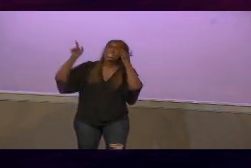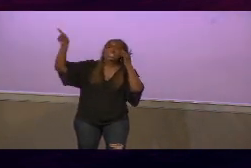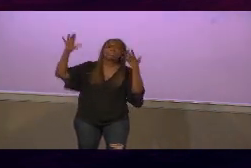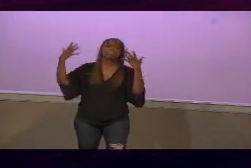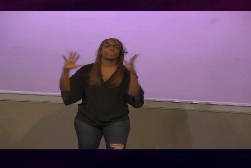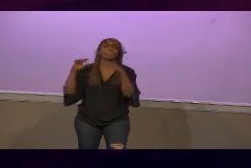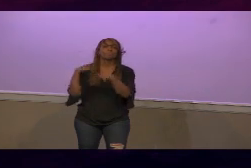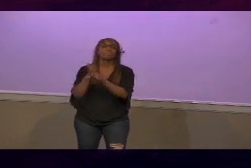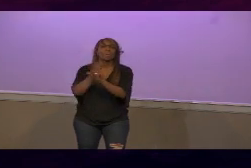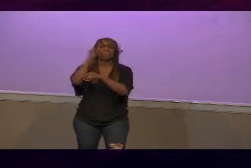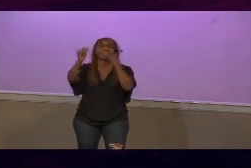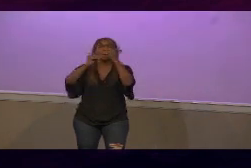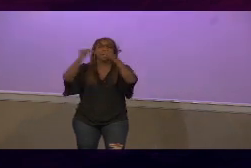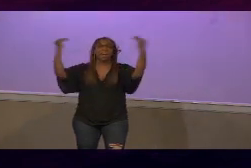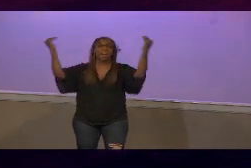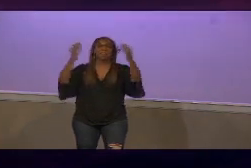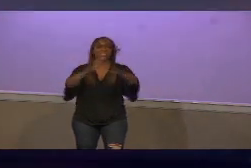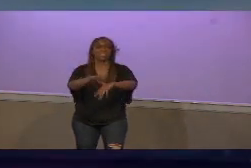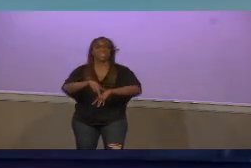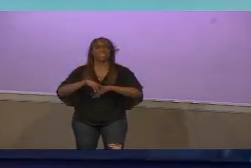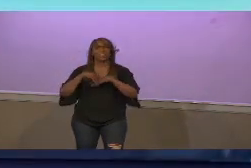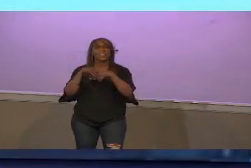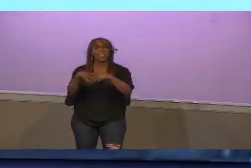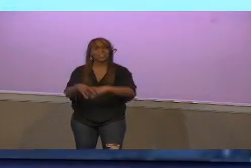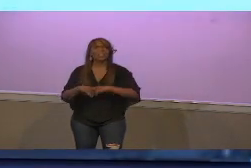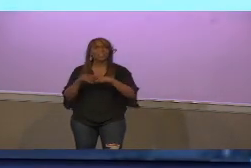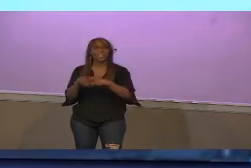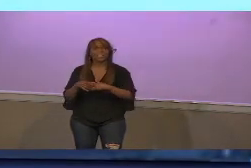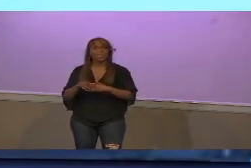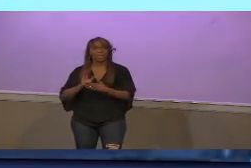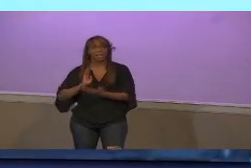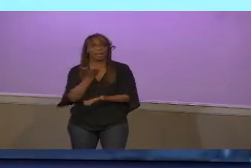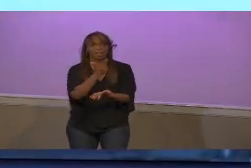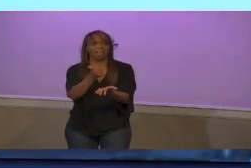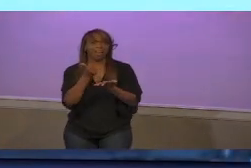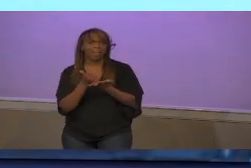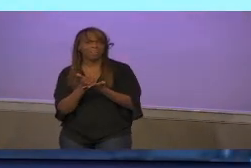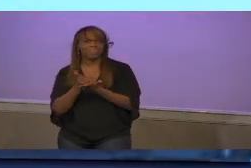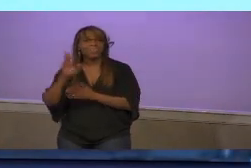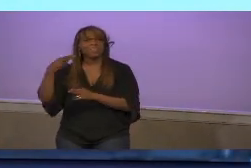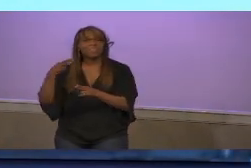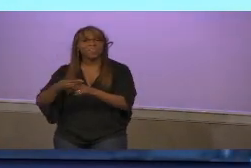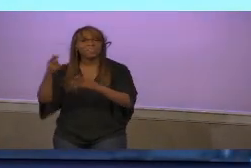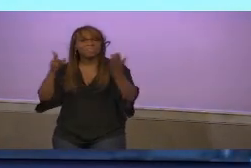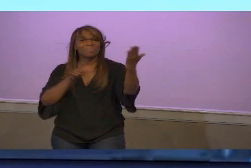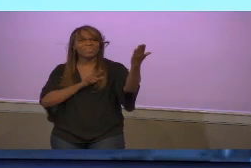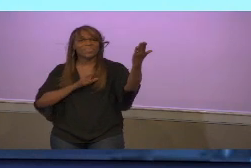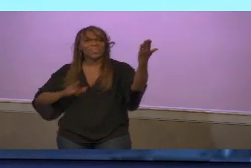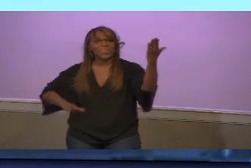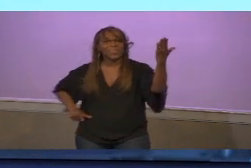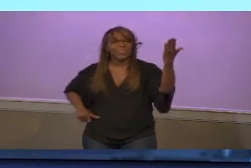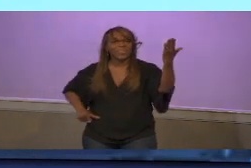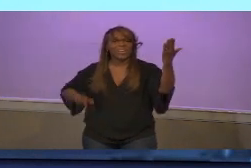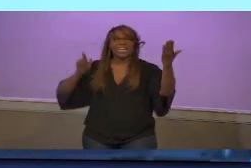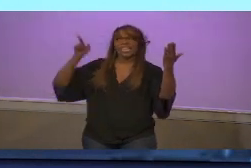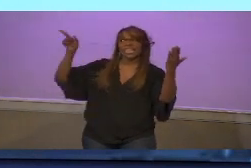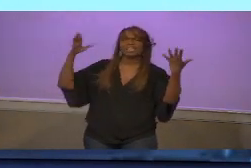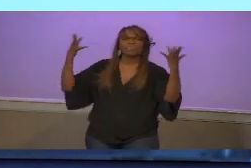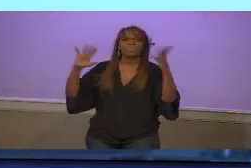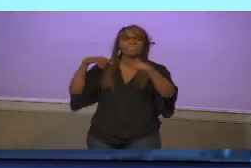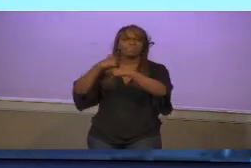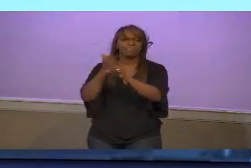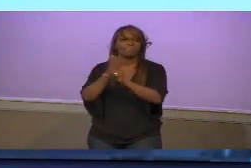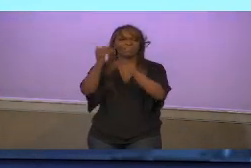made heaven and earth. Our help is in the name of the Lord who has made